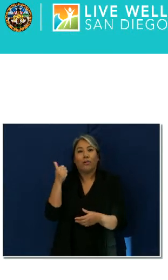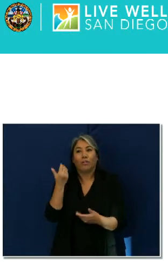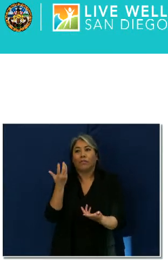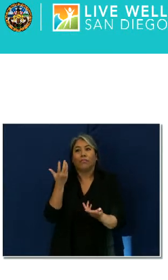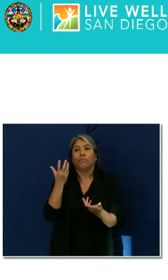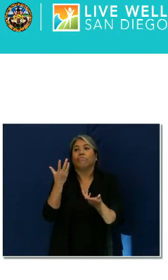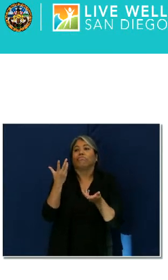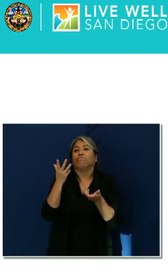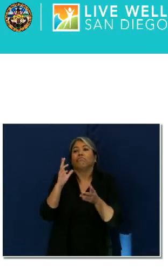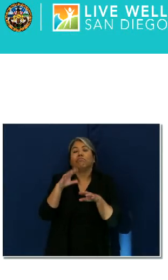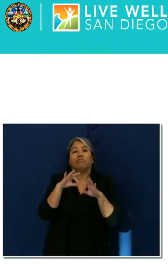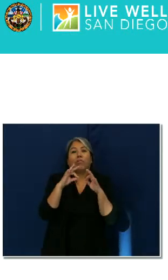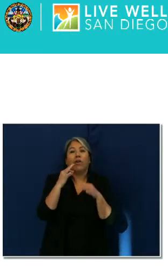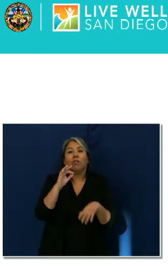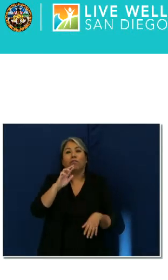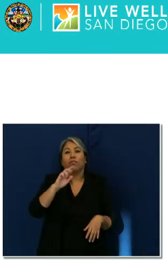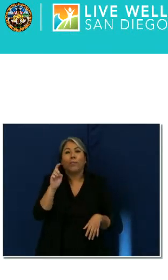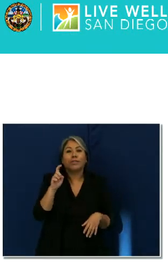program.